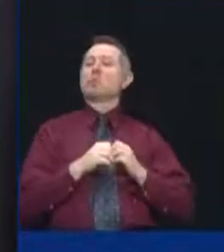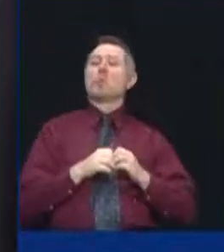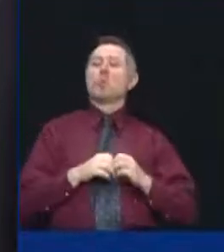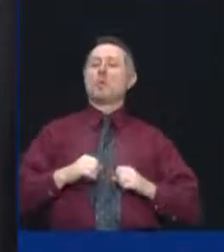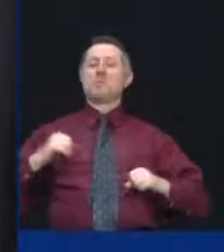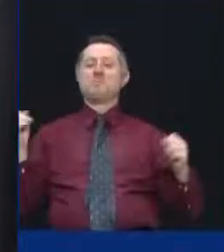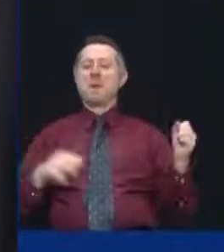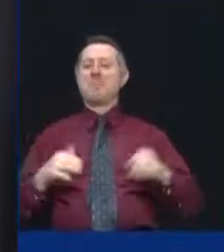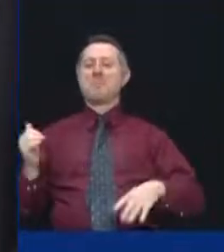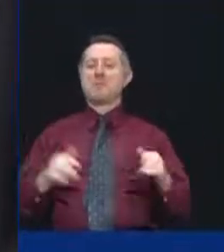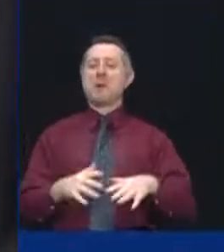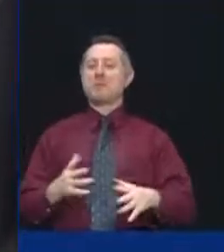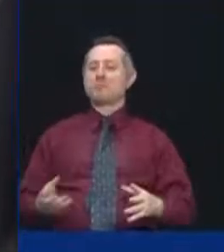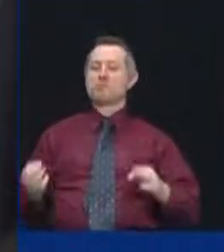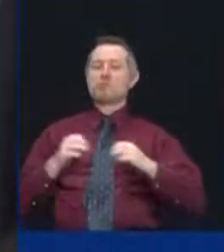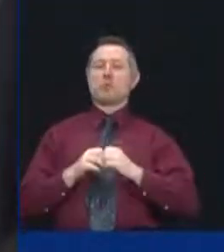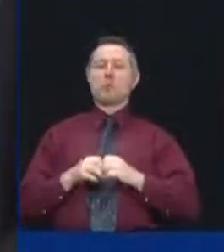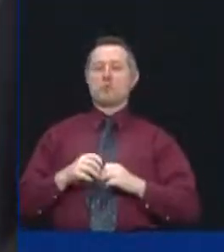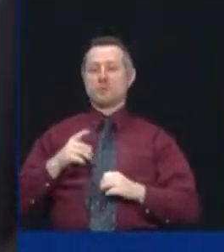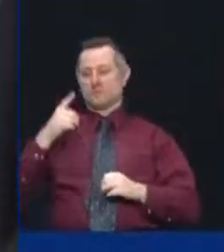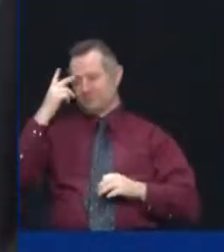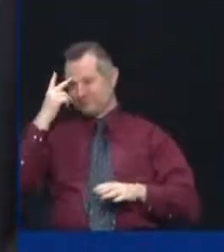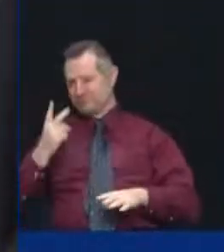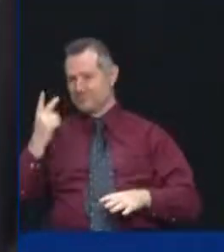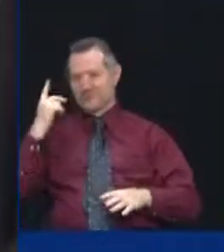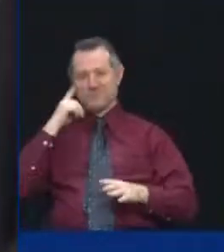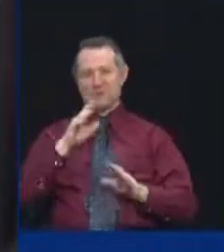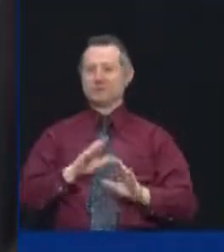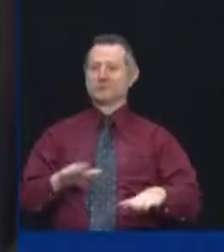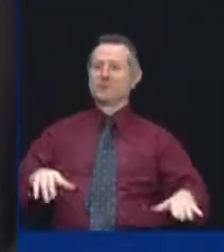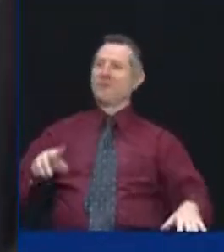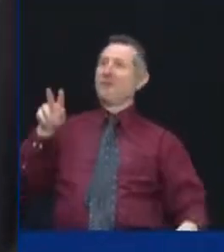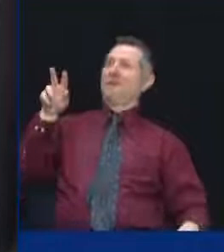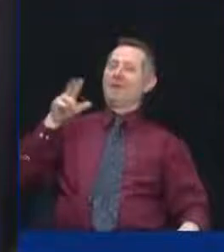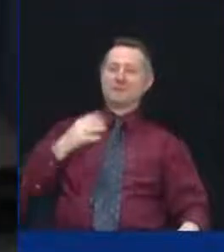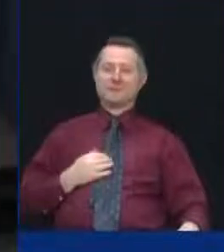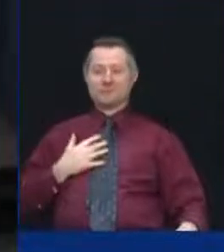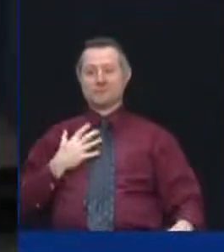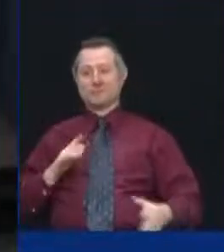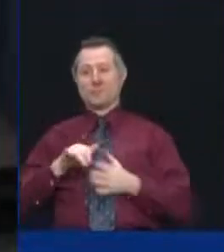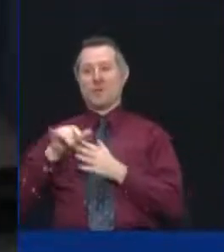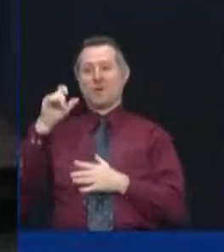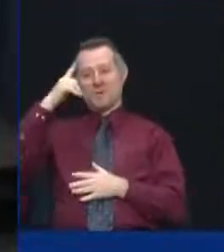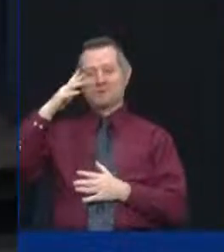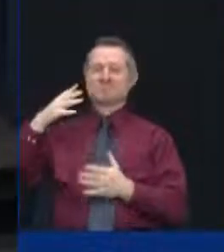memories again. And so, again, Governor, I want to thank you for